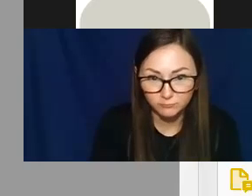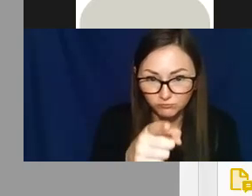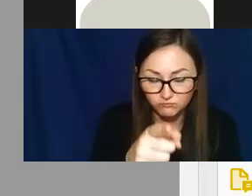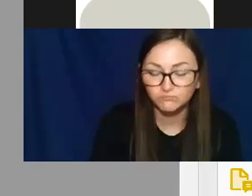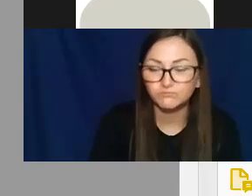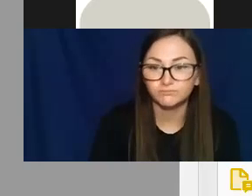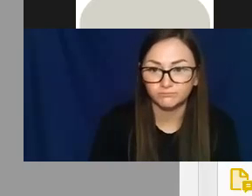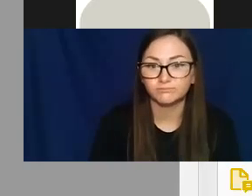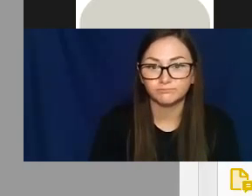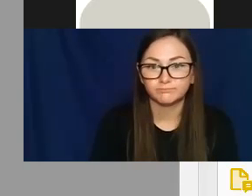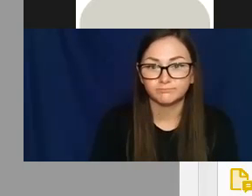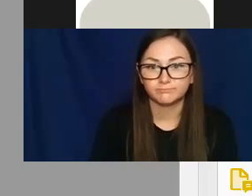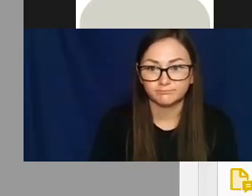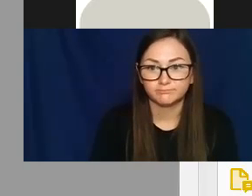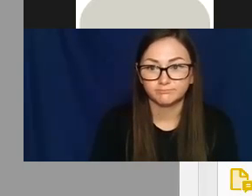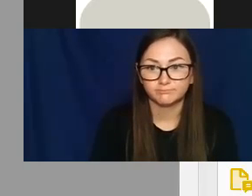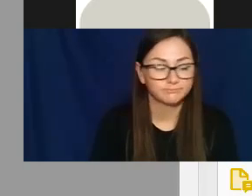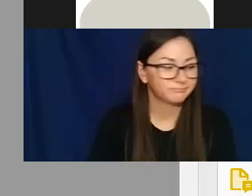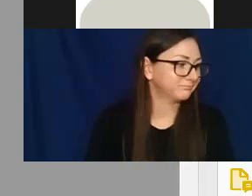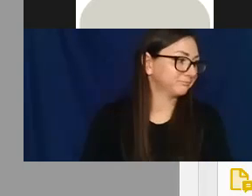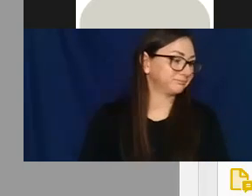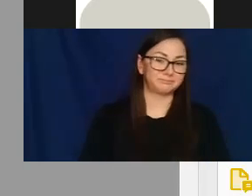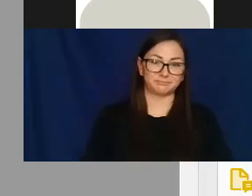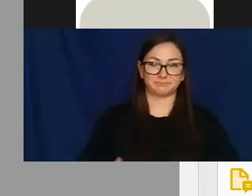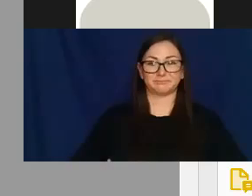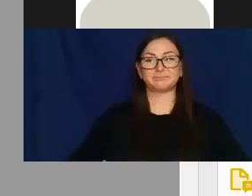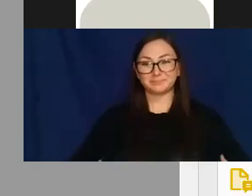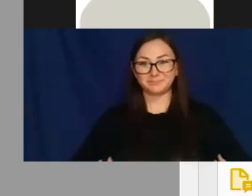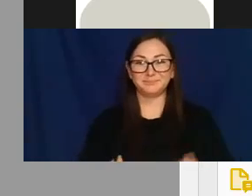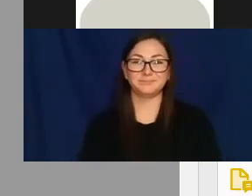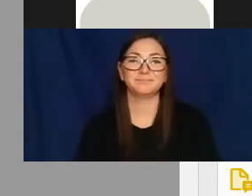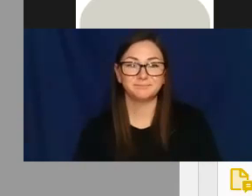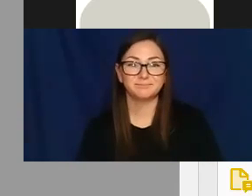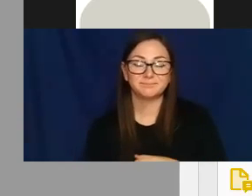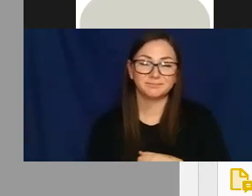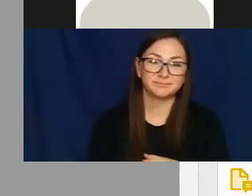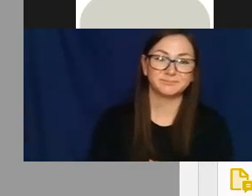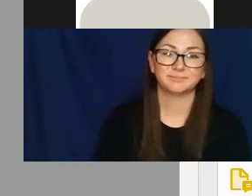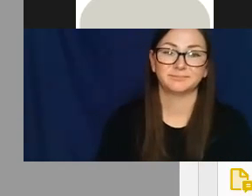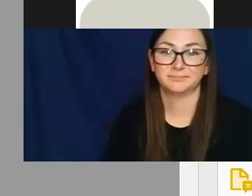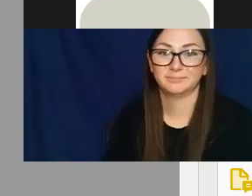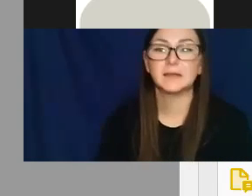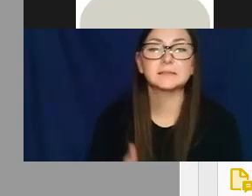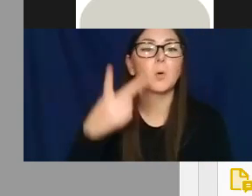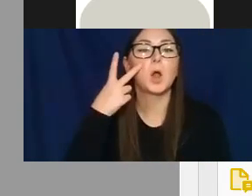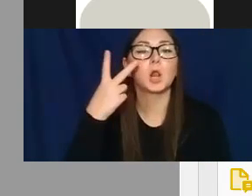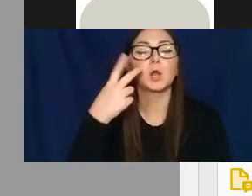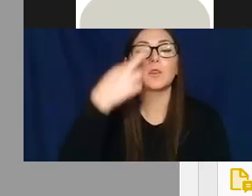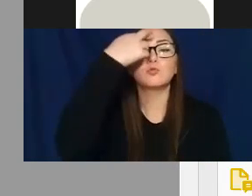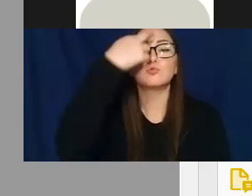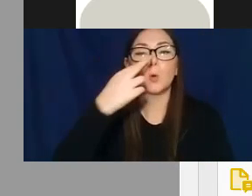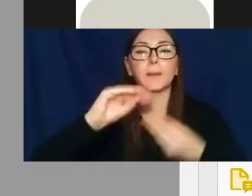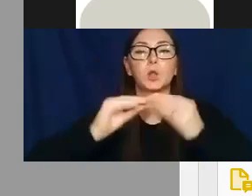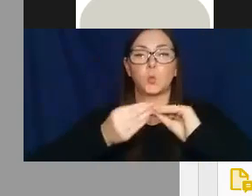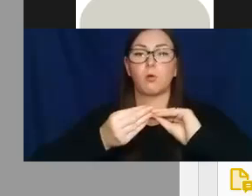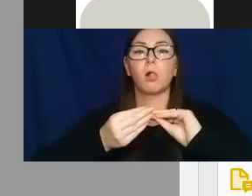okay? There's chlorine. Well, we go up, it's in the column, we go up to the Roman numeral. And that Roman